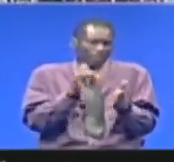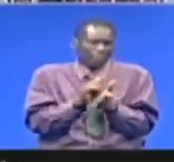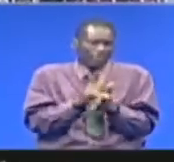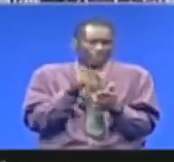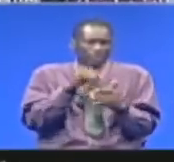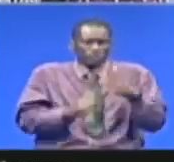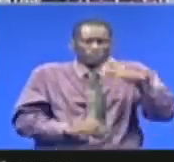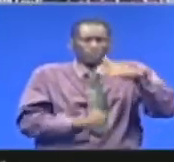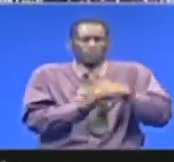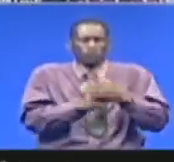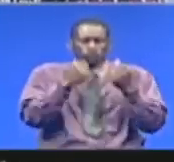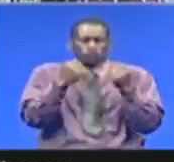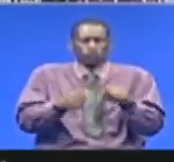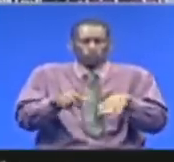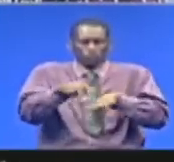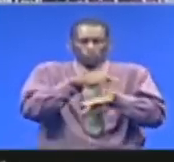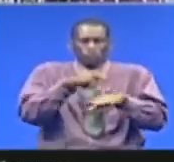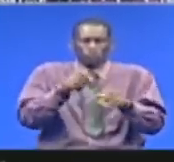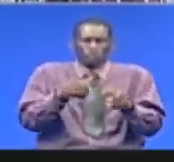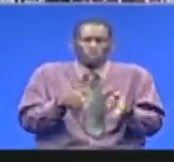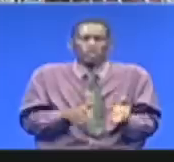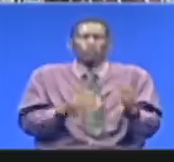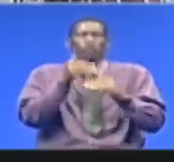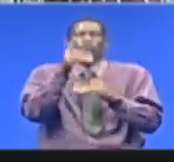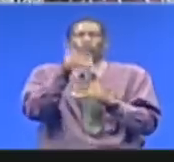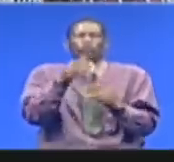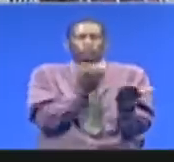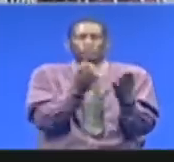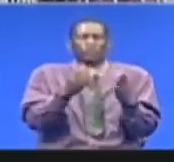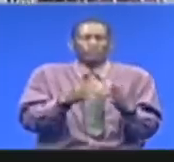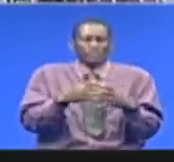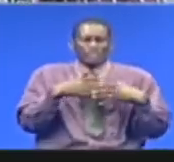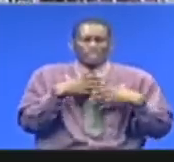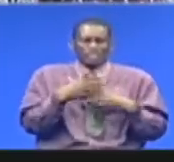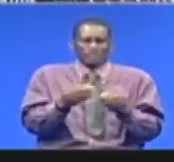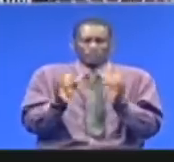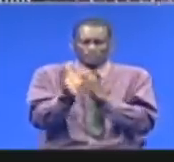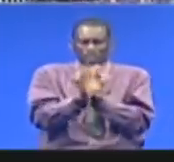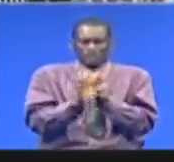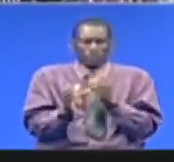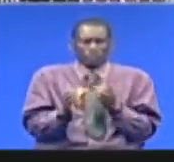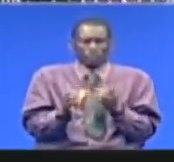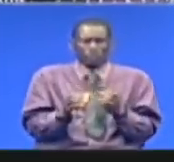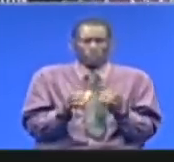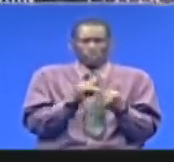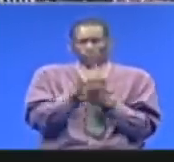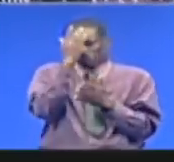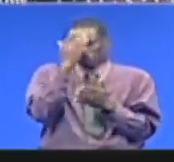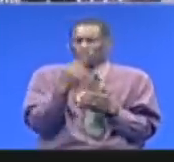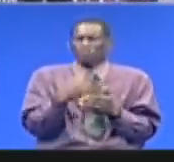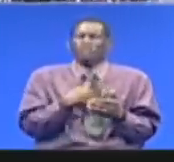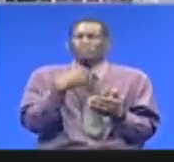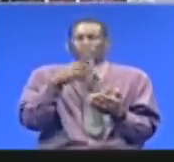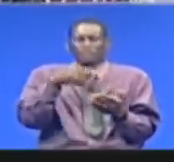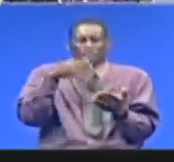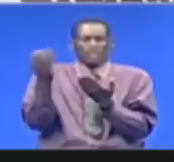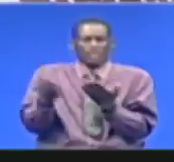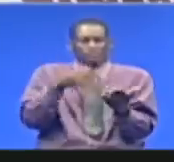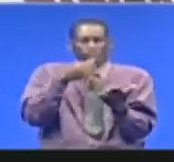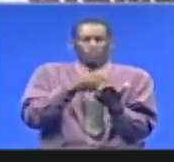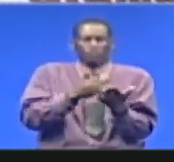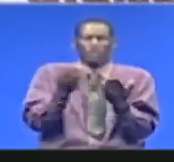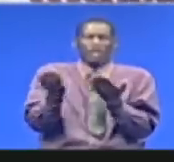principles, so that going forward, it serves the bigger interests of this country. Okay. And that's what we say. let it be inclusive. Let everyone feel that they are part